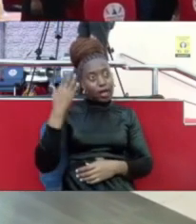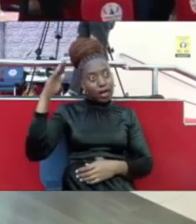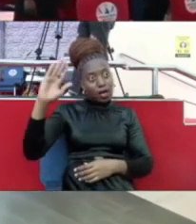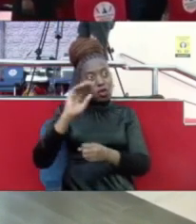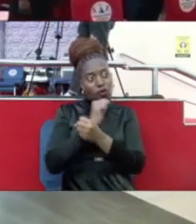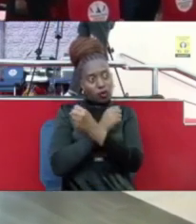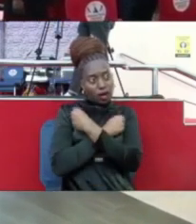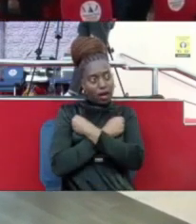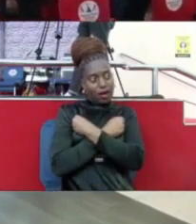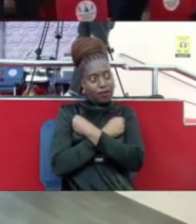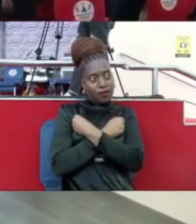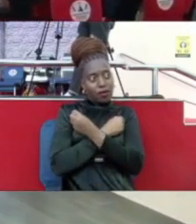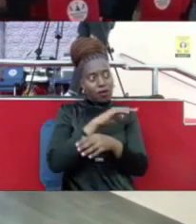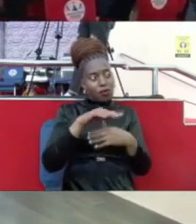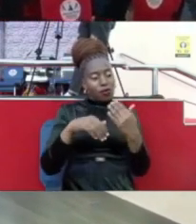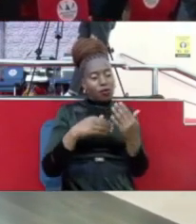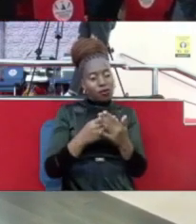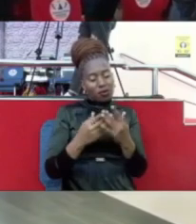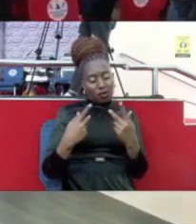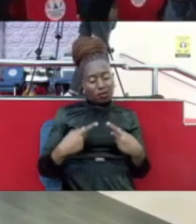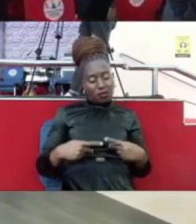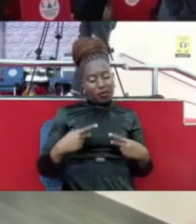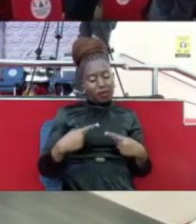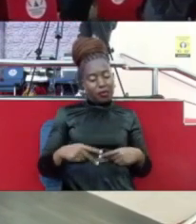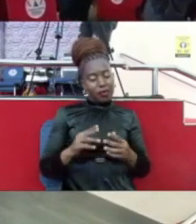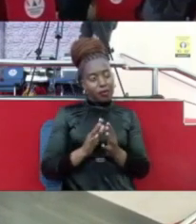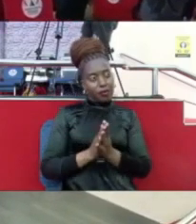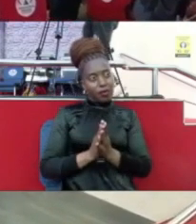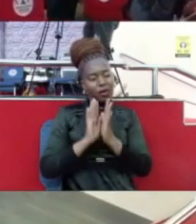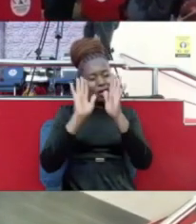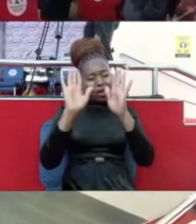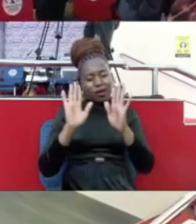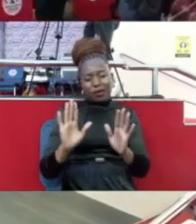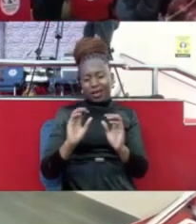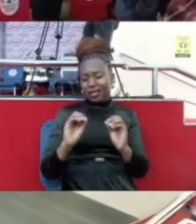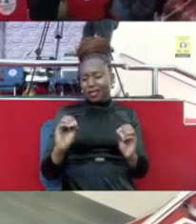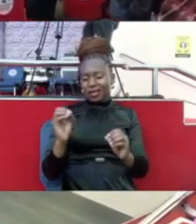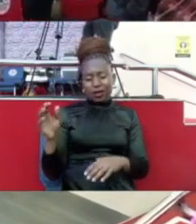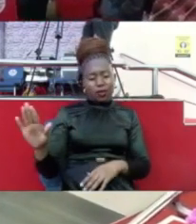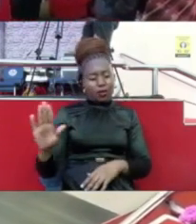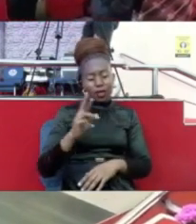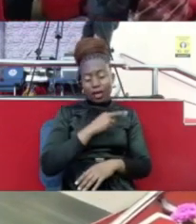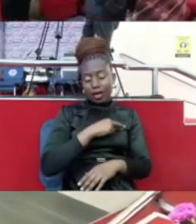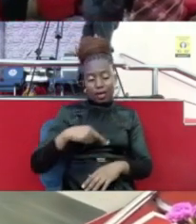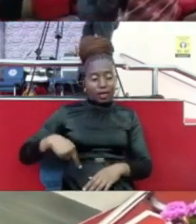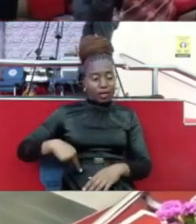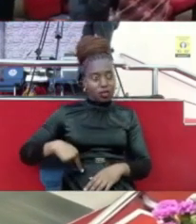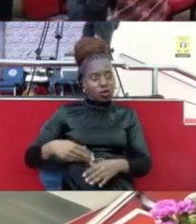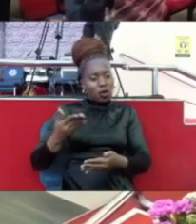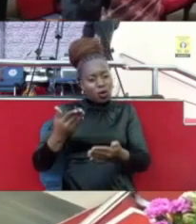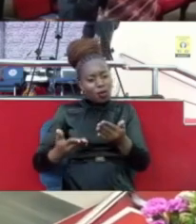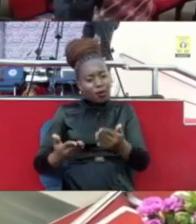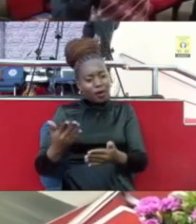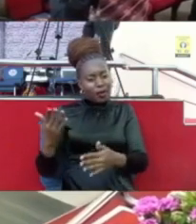Upendo wako. For every person. Kwa kila mtu. No matter what their religion. Haijalishi dini yao. Or background.